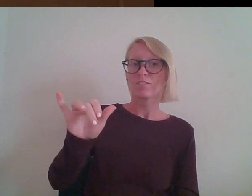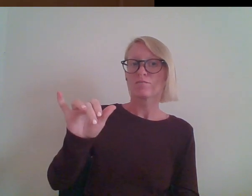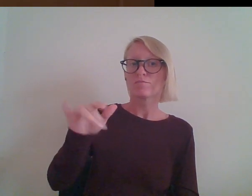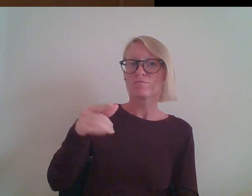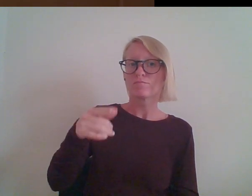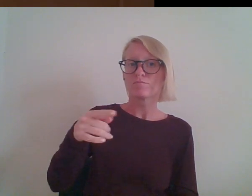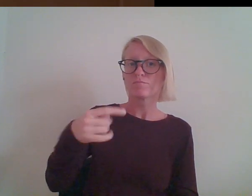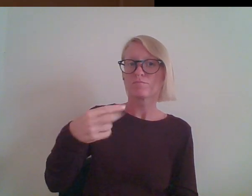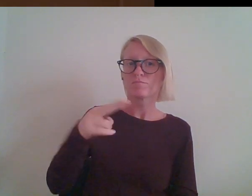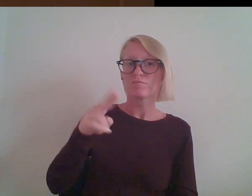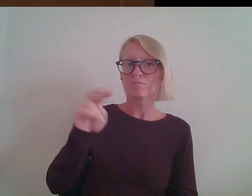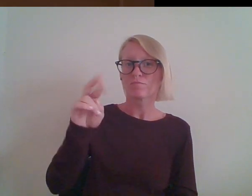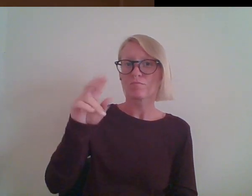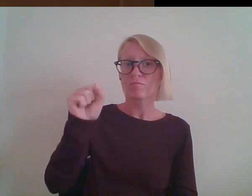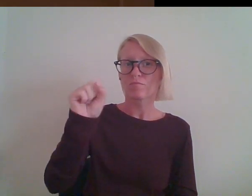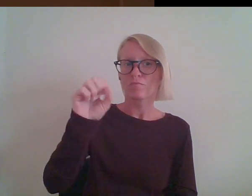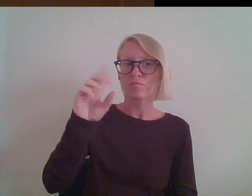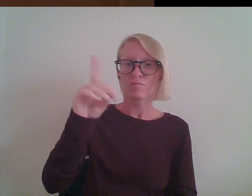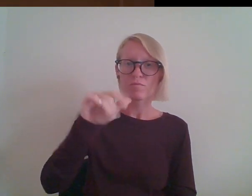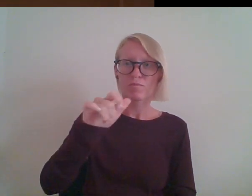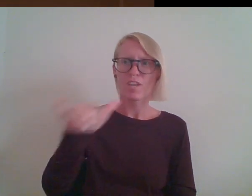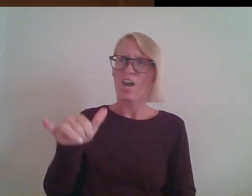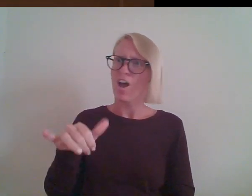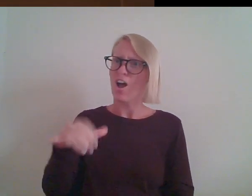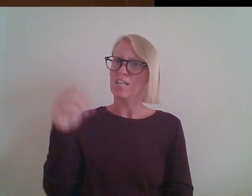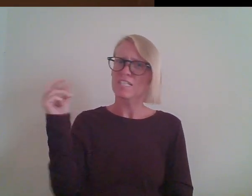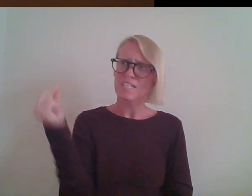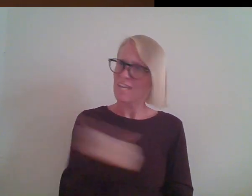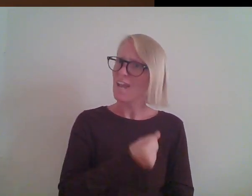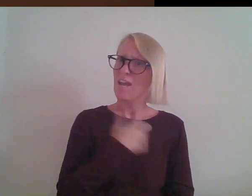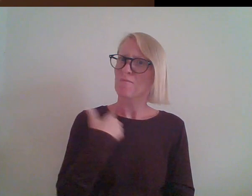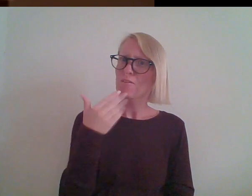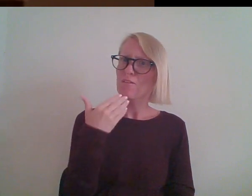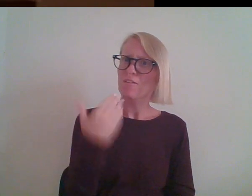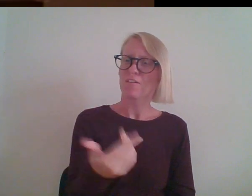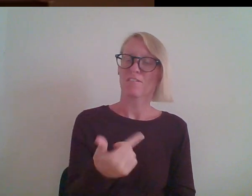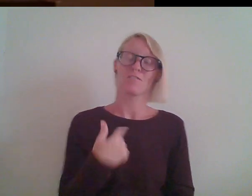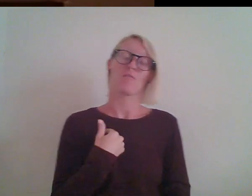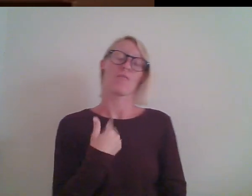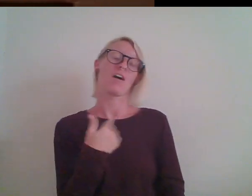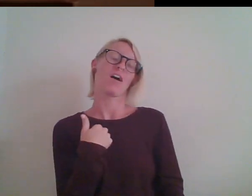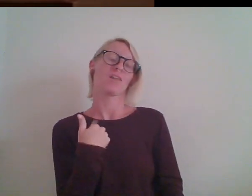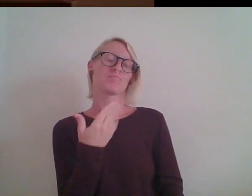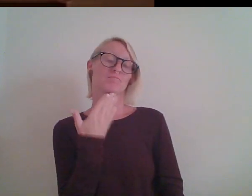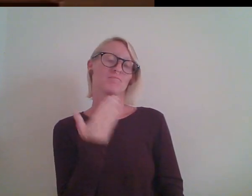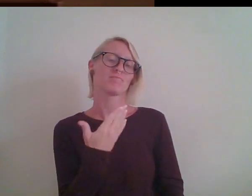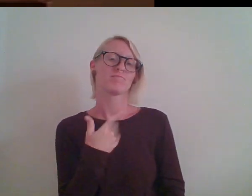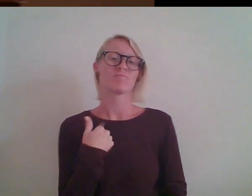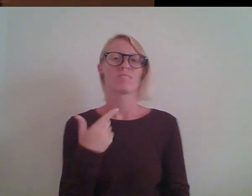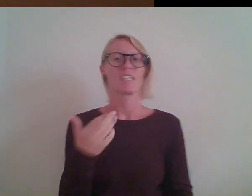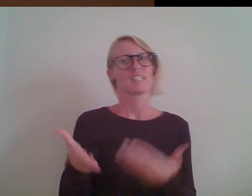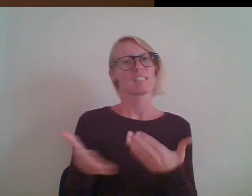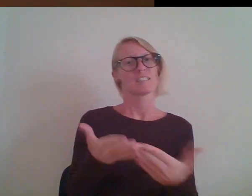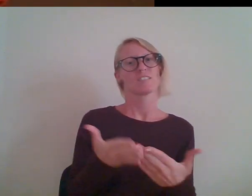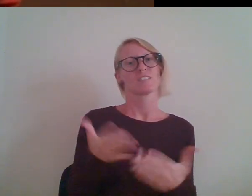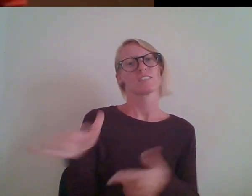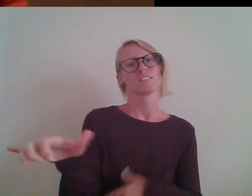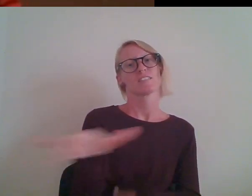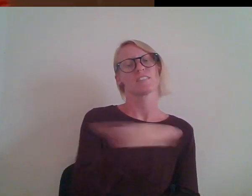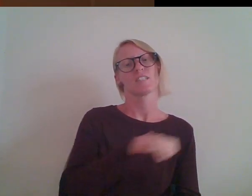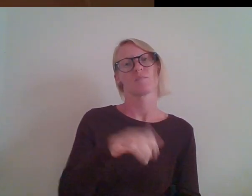Damn, you're good. Or I'm good. Now, obviously, it was a little easier. Those were the same 13